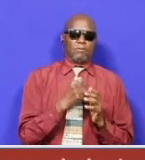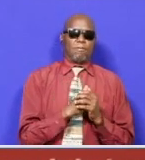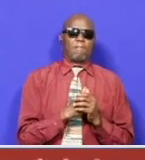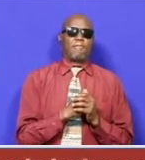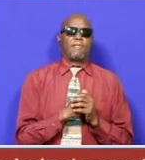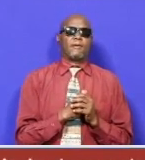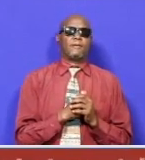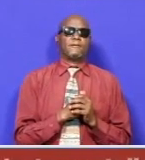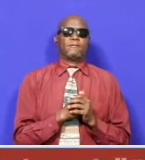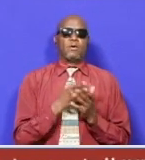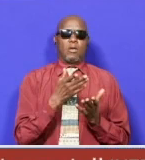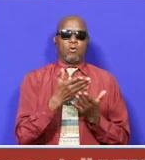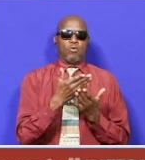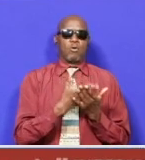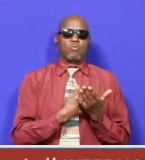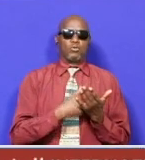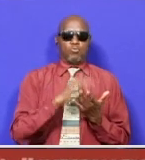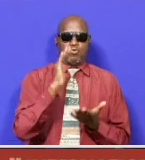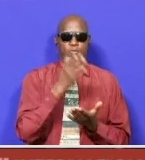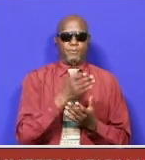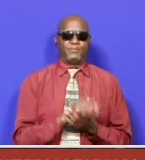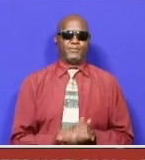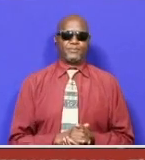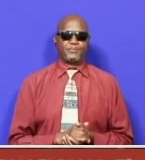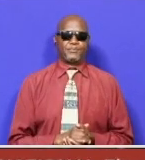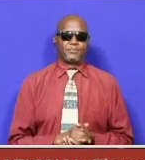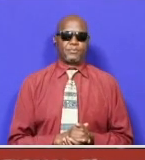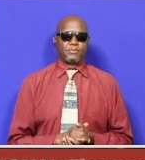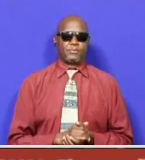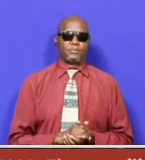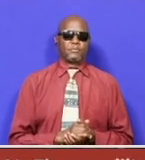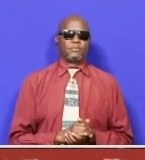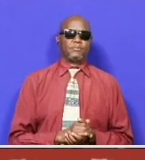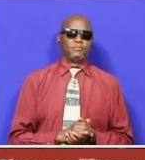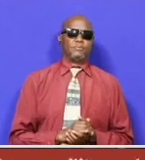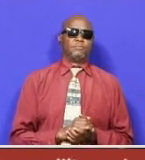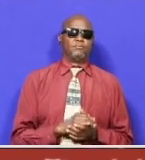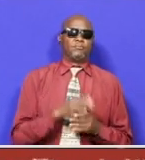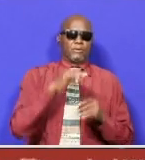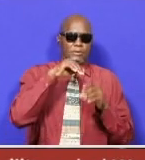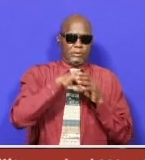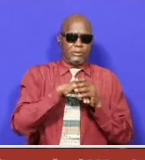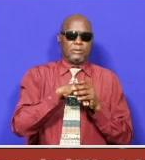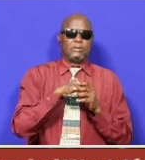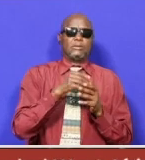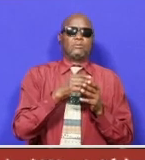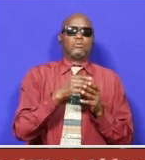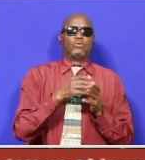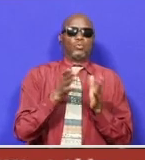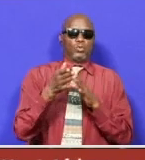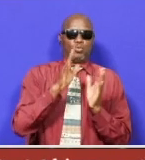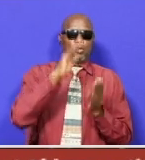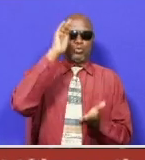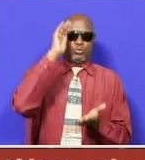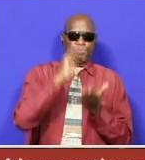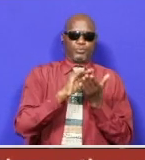Brian Mugambi with the report. In a bid to address the rising insecurity in the six counties bordering